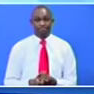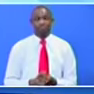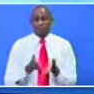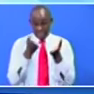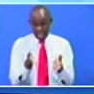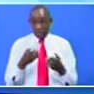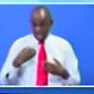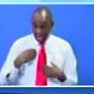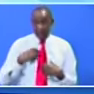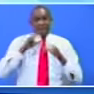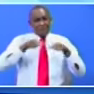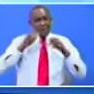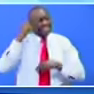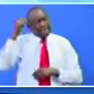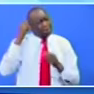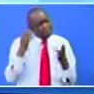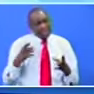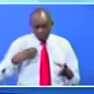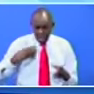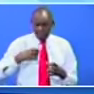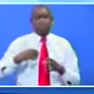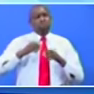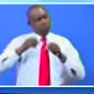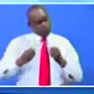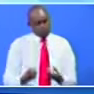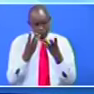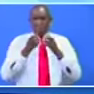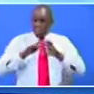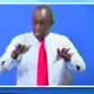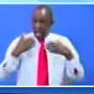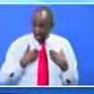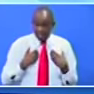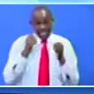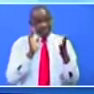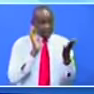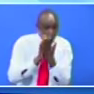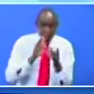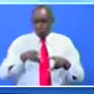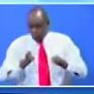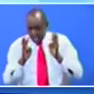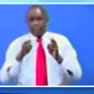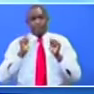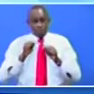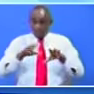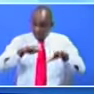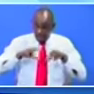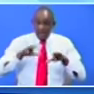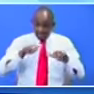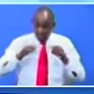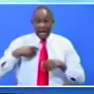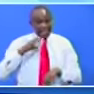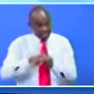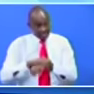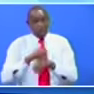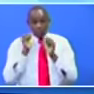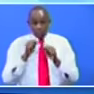And it's every farmer's dream to produce great yields. And if there are methods or approaches that the farmer can adopt that are cost efficient